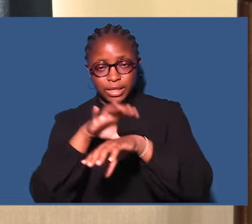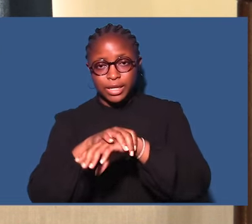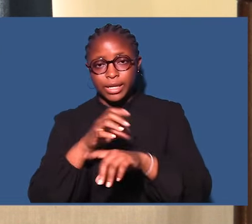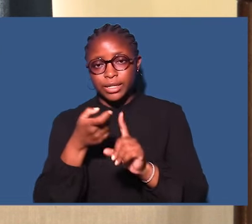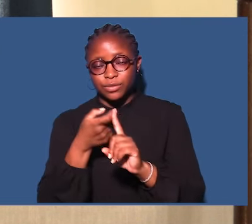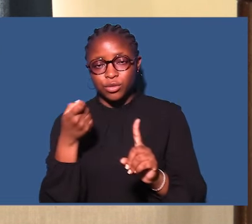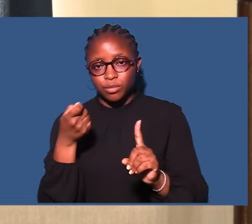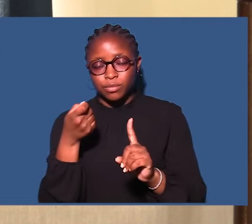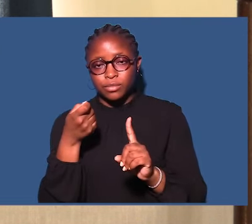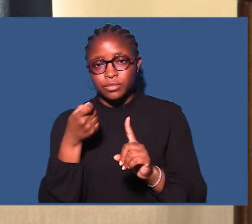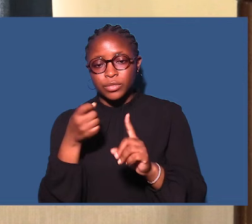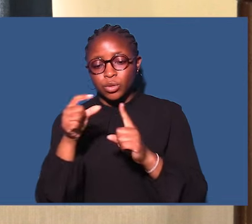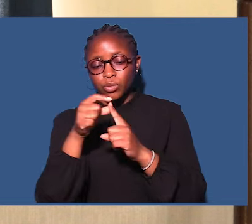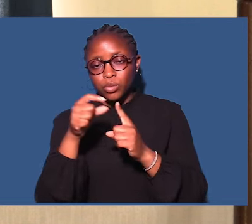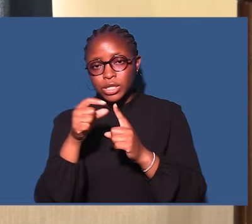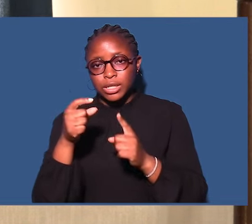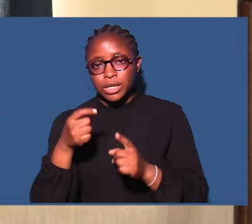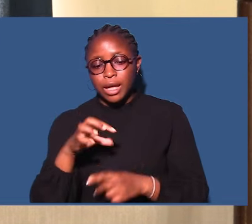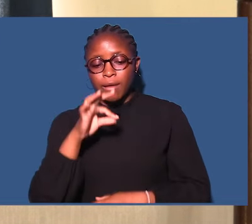benefit in our lives.